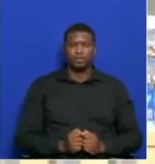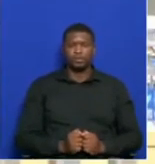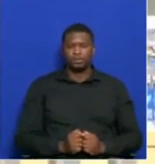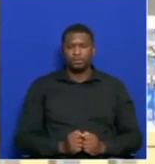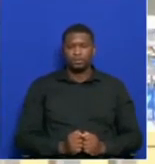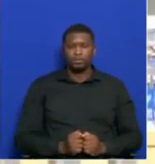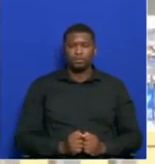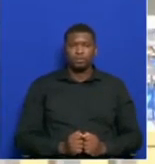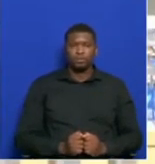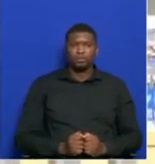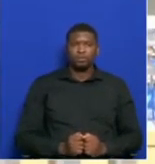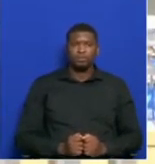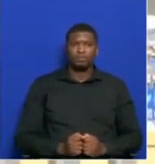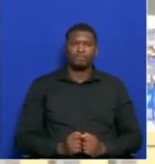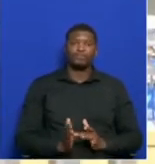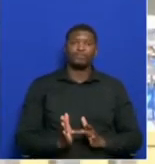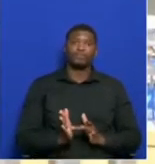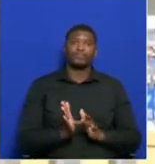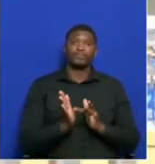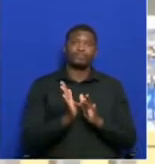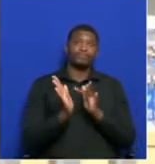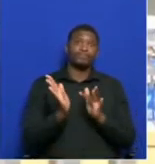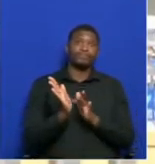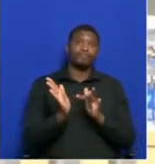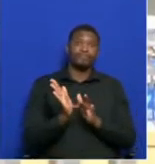at page 4.